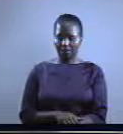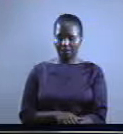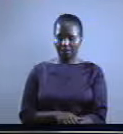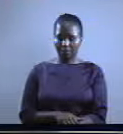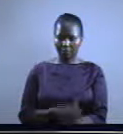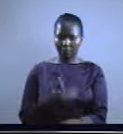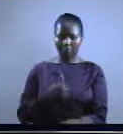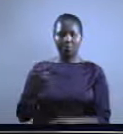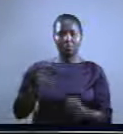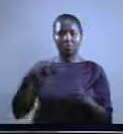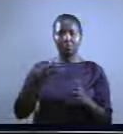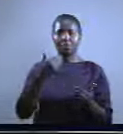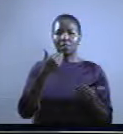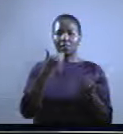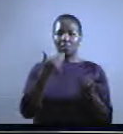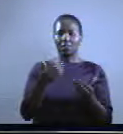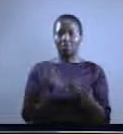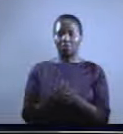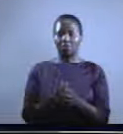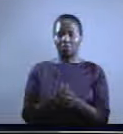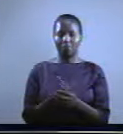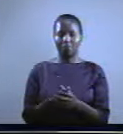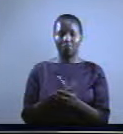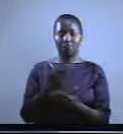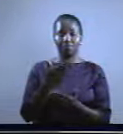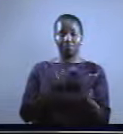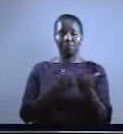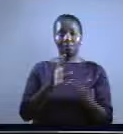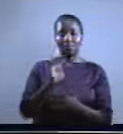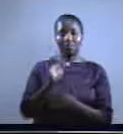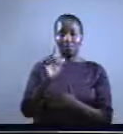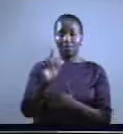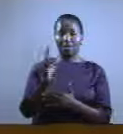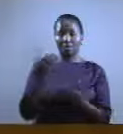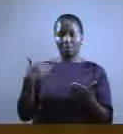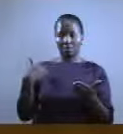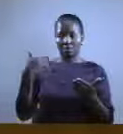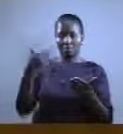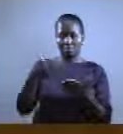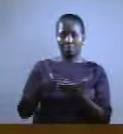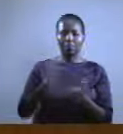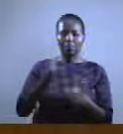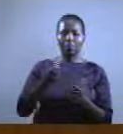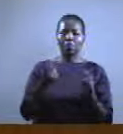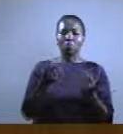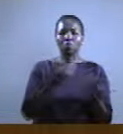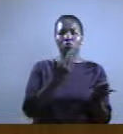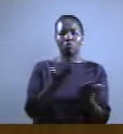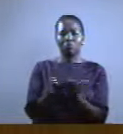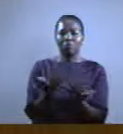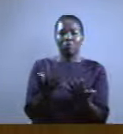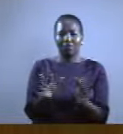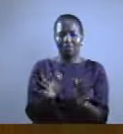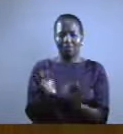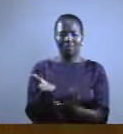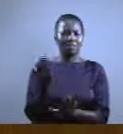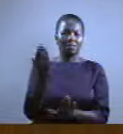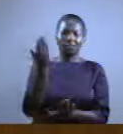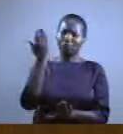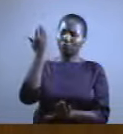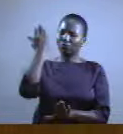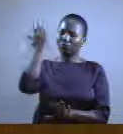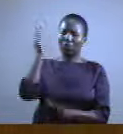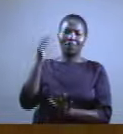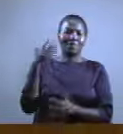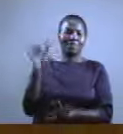Thank you, Honourable Deputy Speaker. This bill has certainly been a long time coming. It had its genesis many years ago as